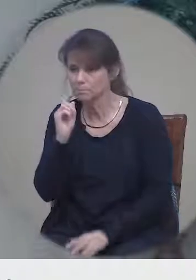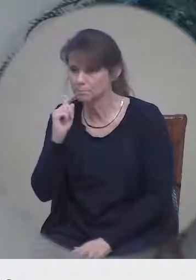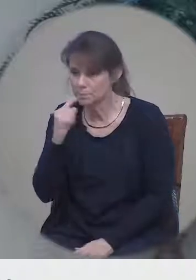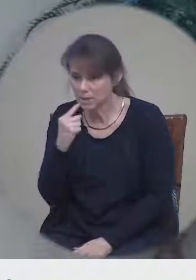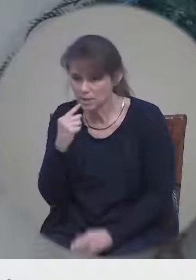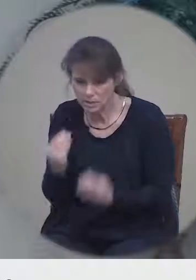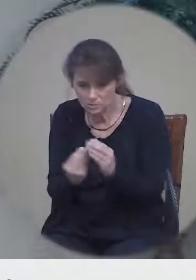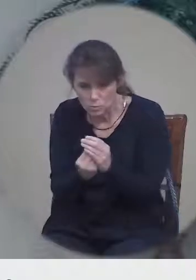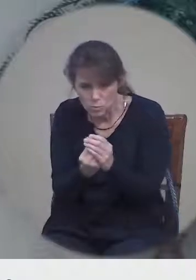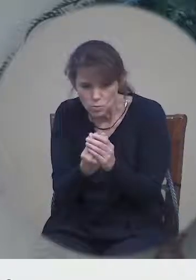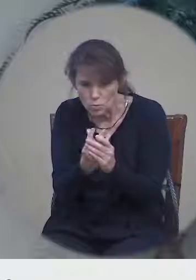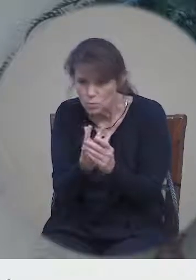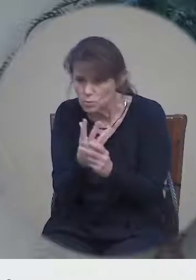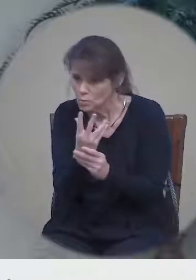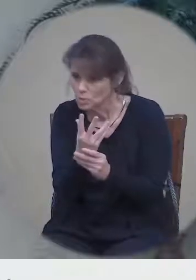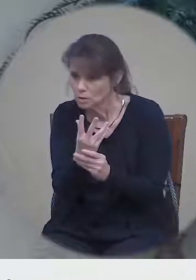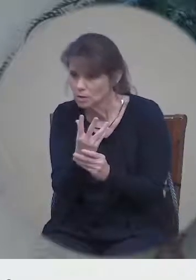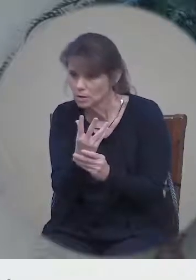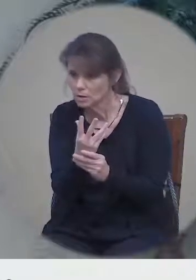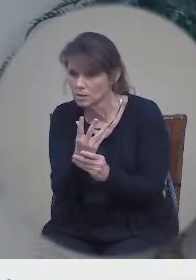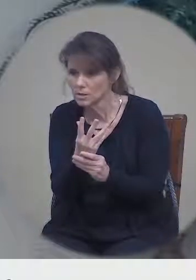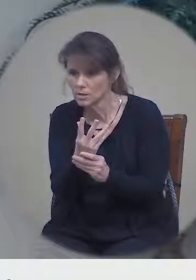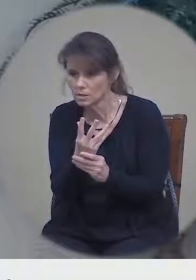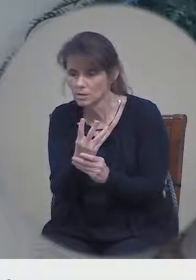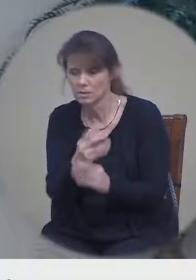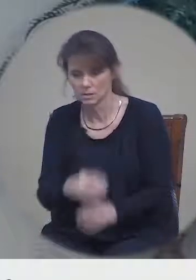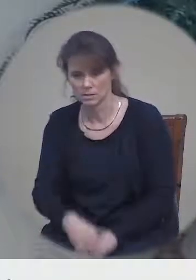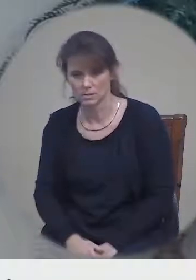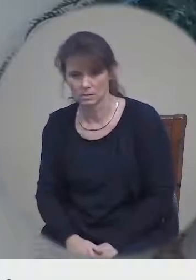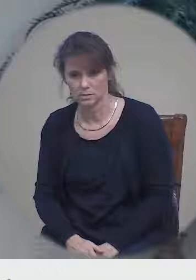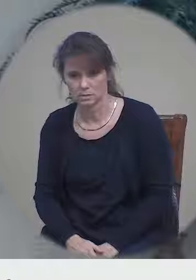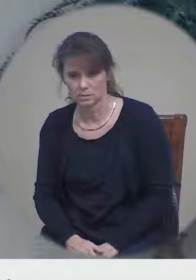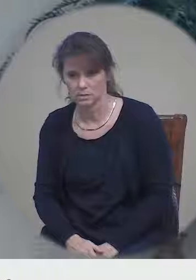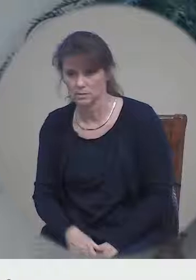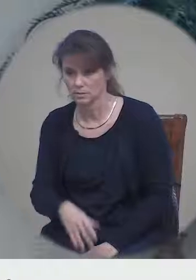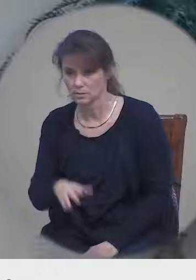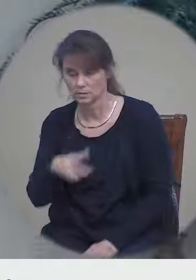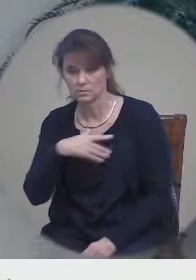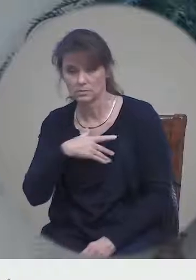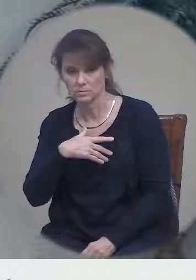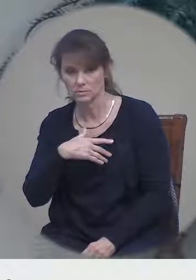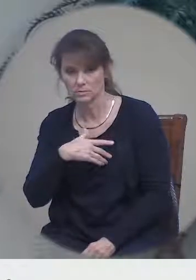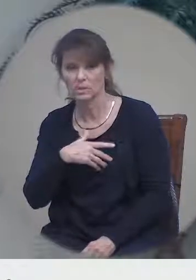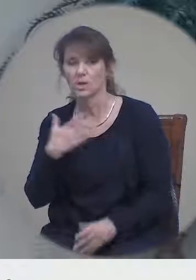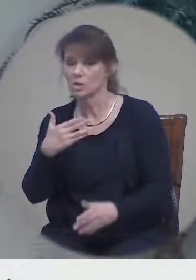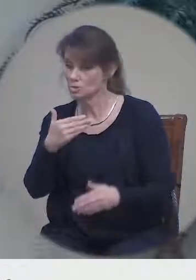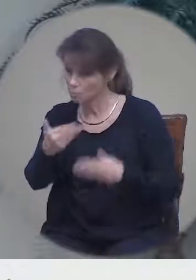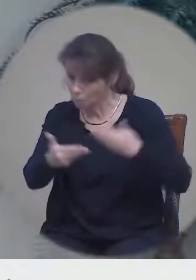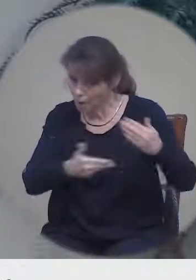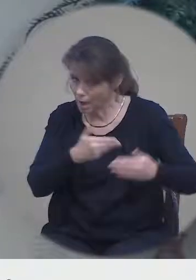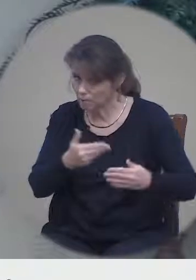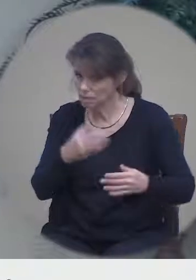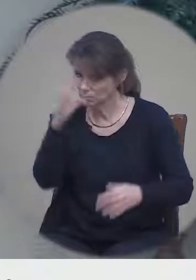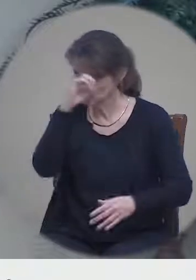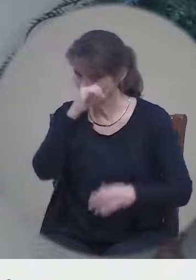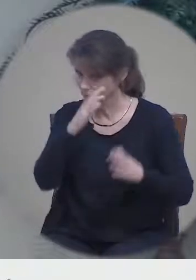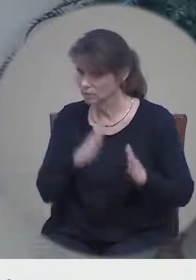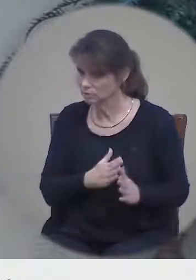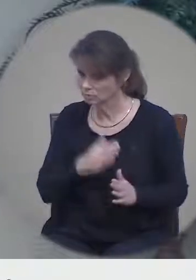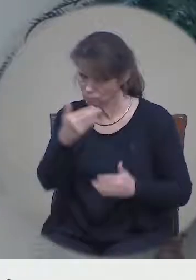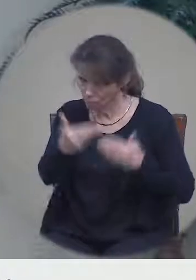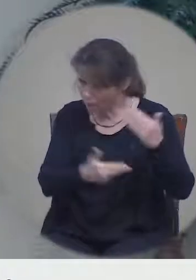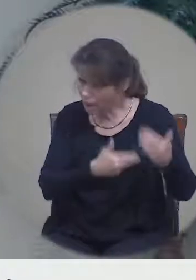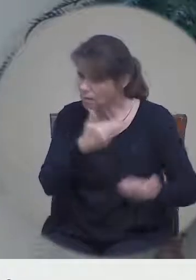up and disqualify us. Like you said in chapter 12, do not forget to entertain strangers, for by doing